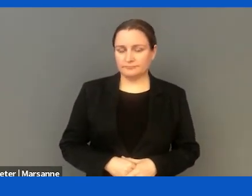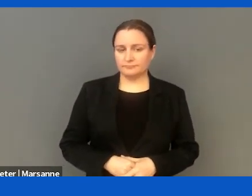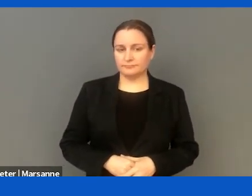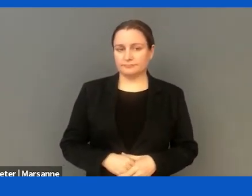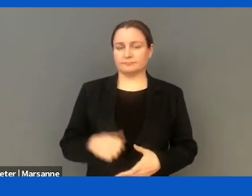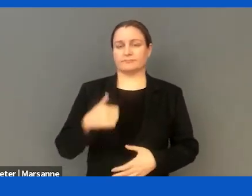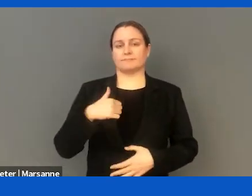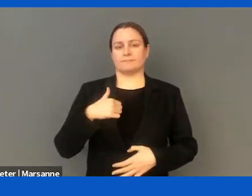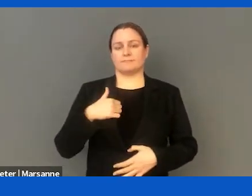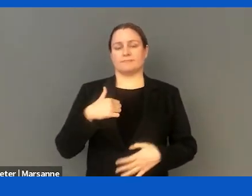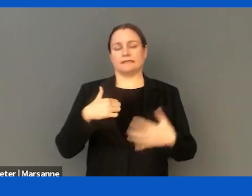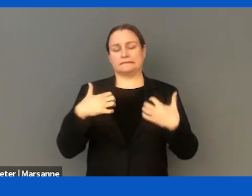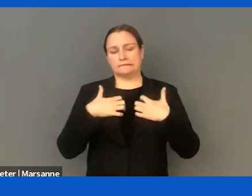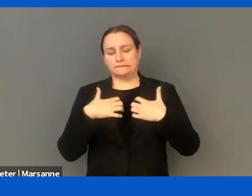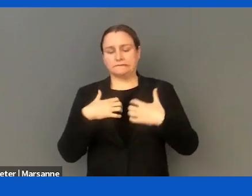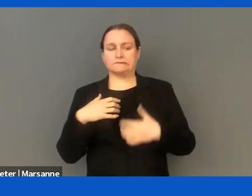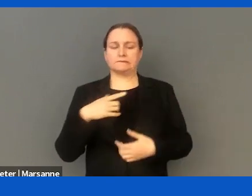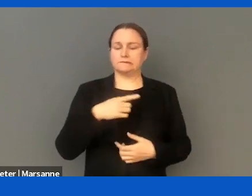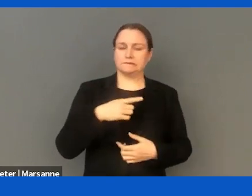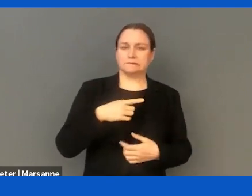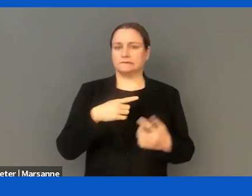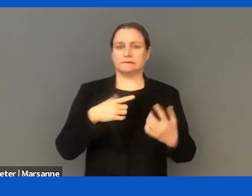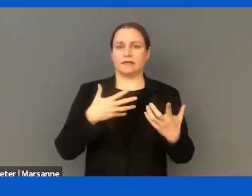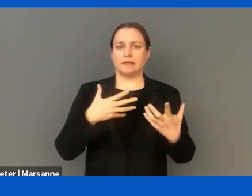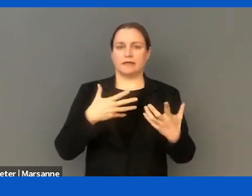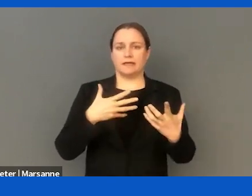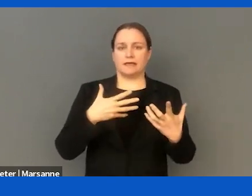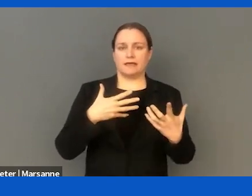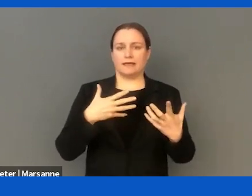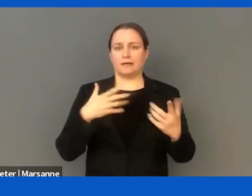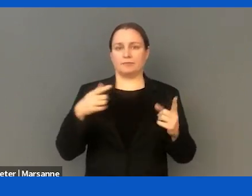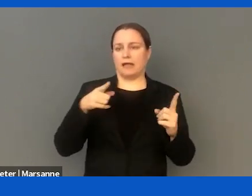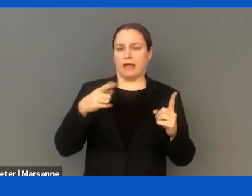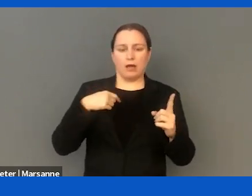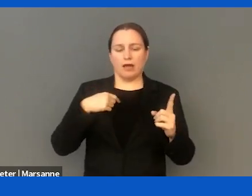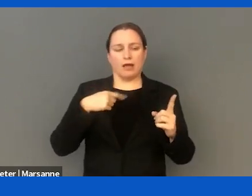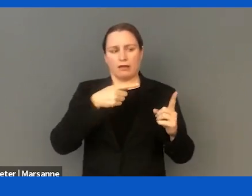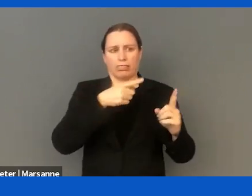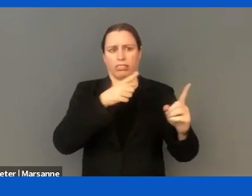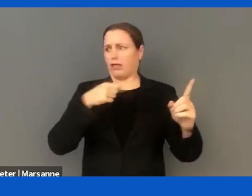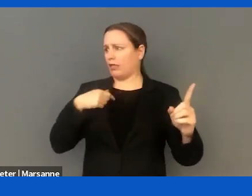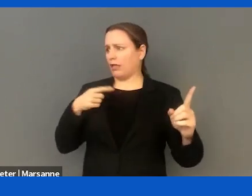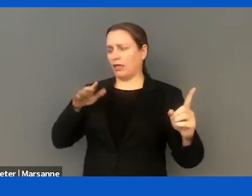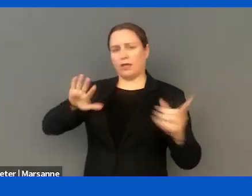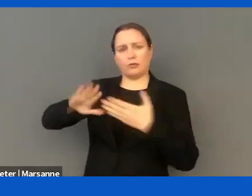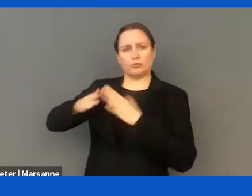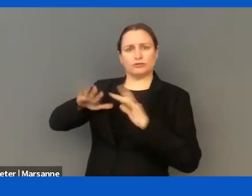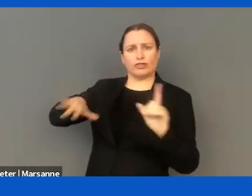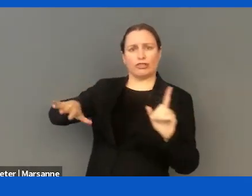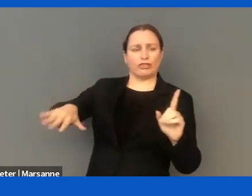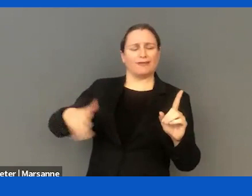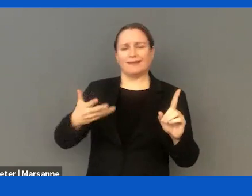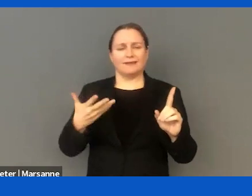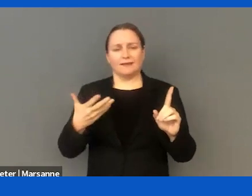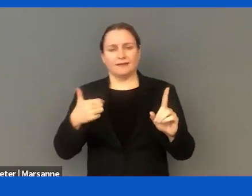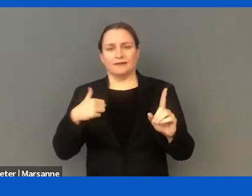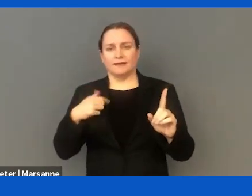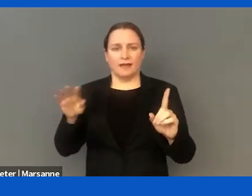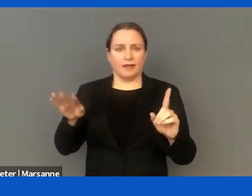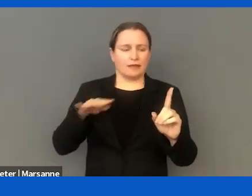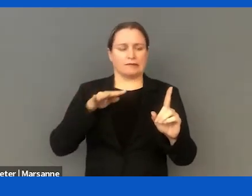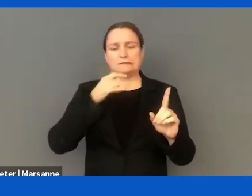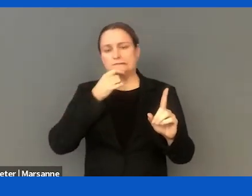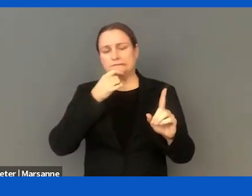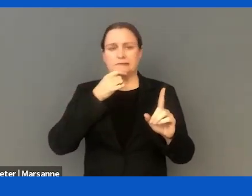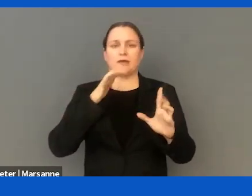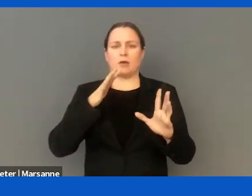feature. Am I going to end with that? Yeah, I guess so. We can try and find a more positive angle to this